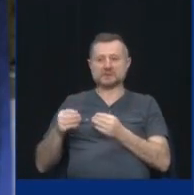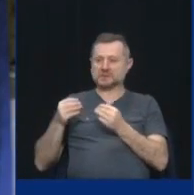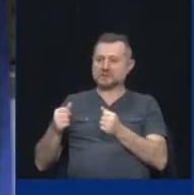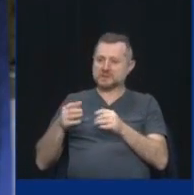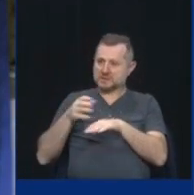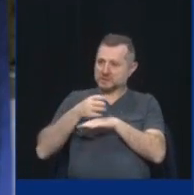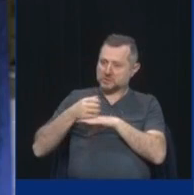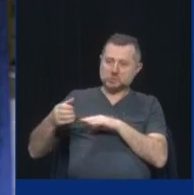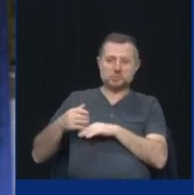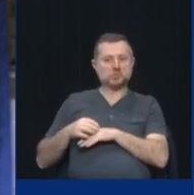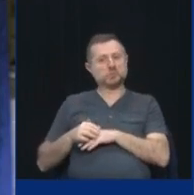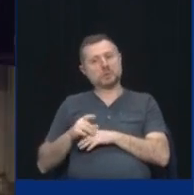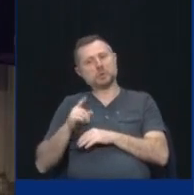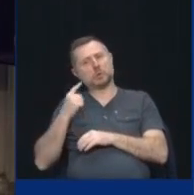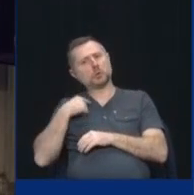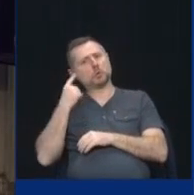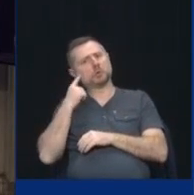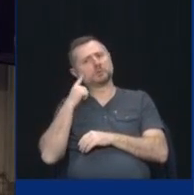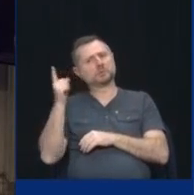Yes.